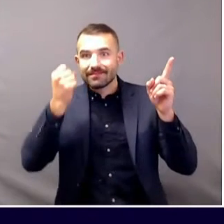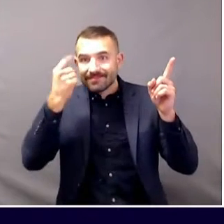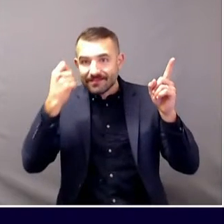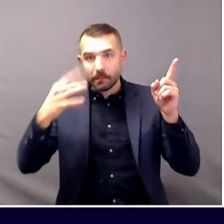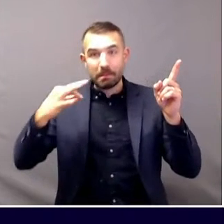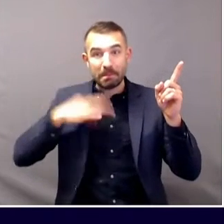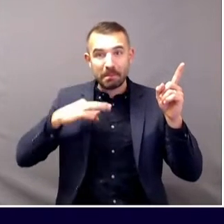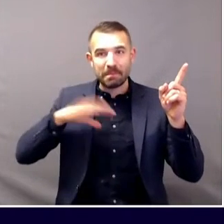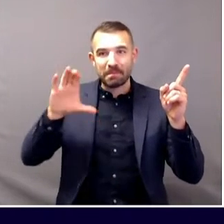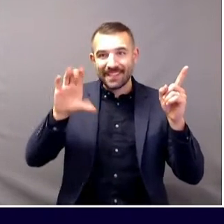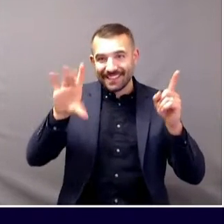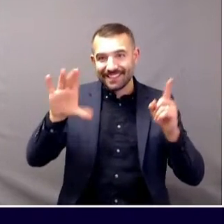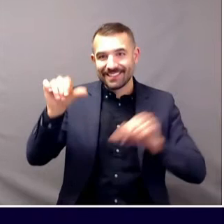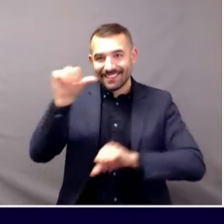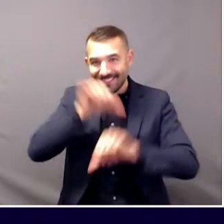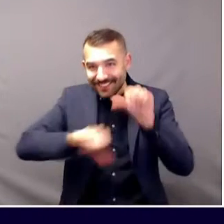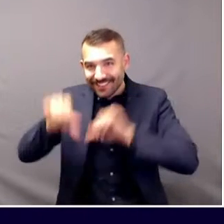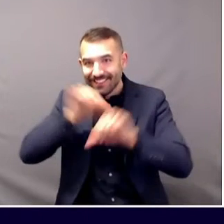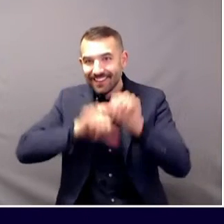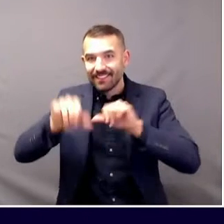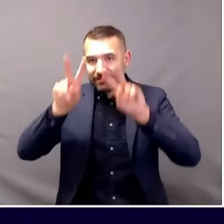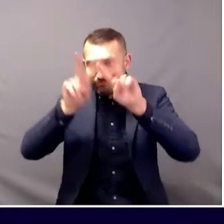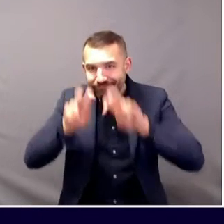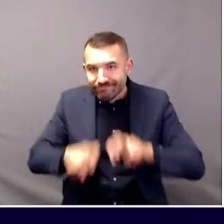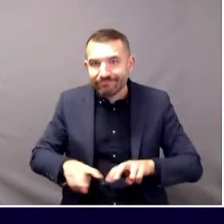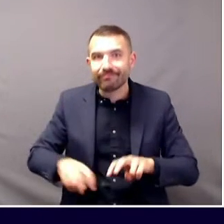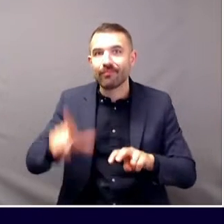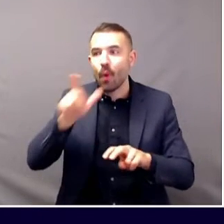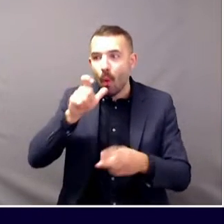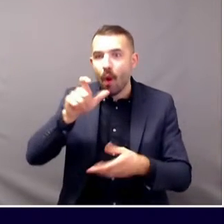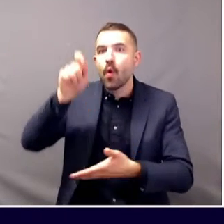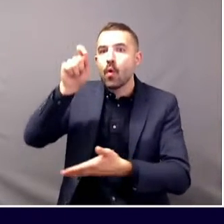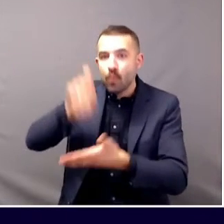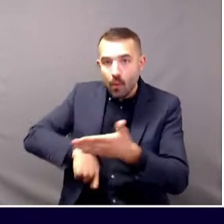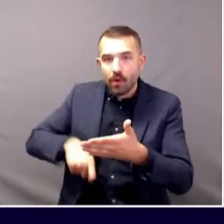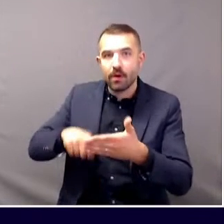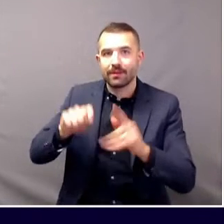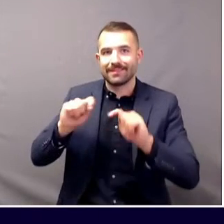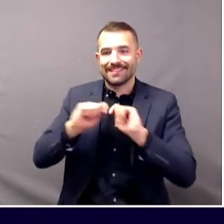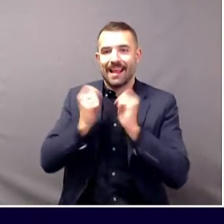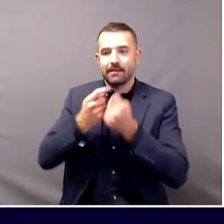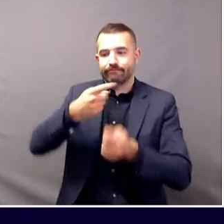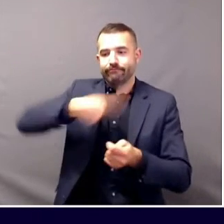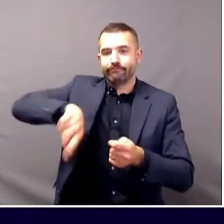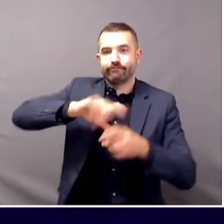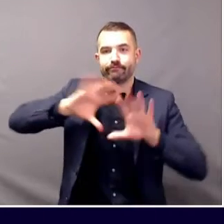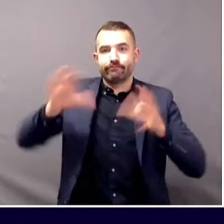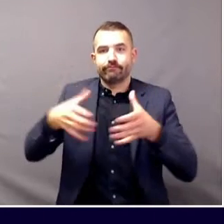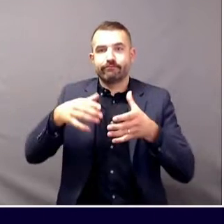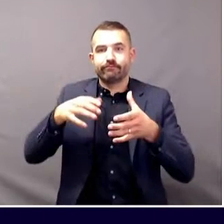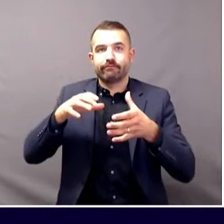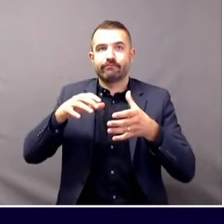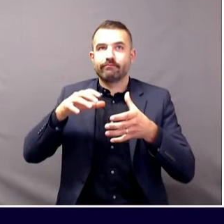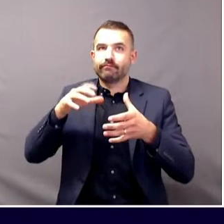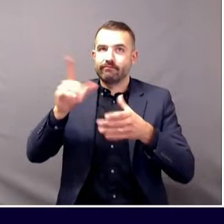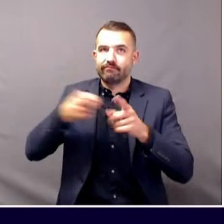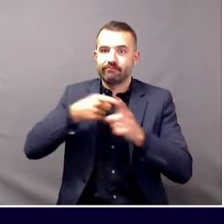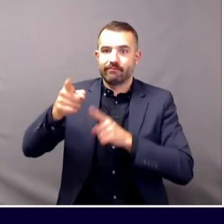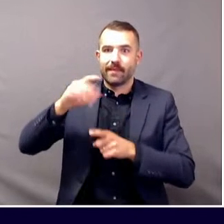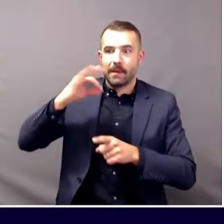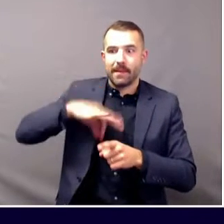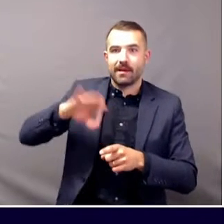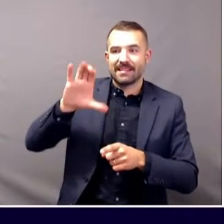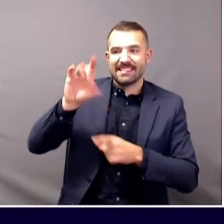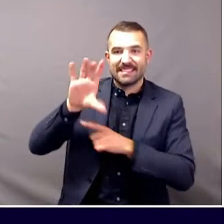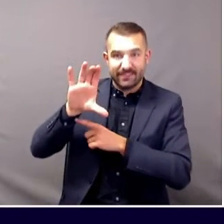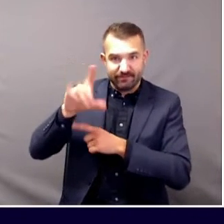you take a look at the authors on that report, it was the team of epidemiologists at the Maine CDC who drafted that report for